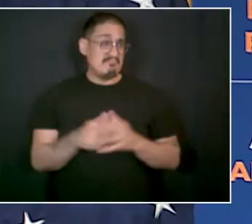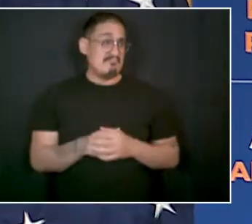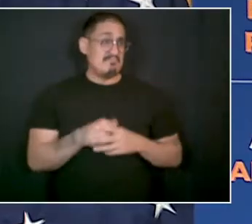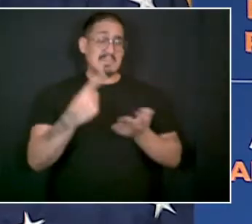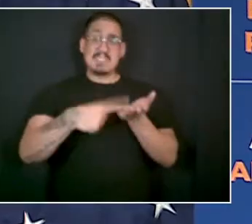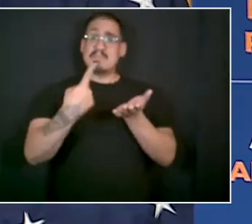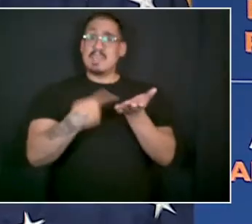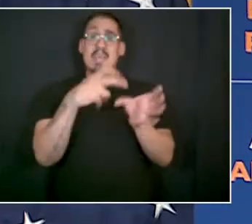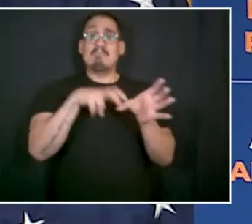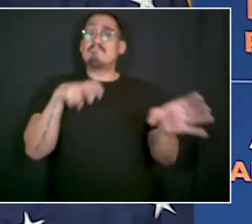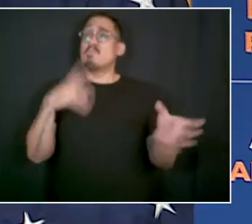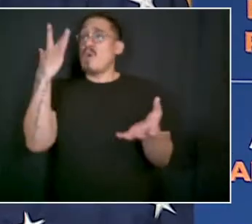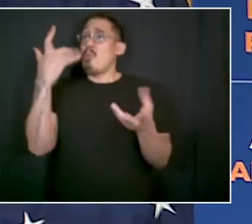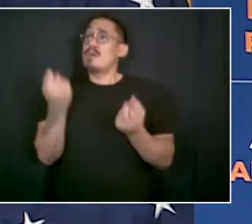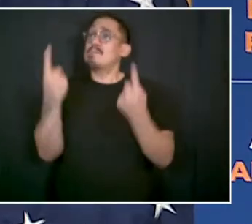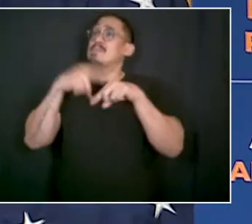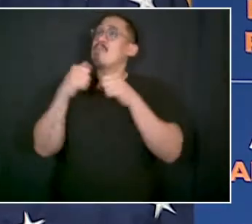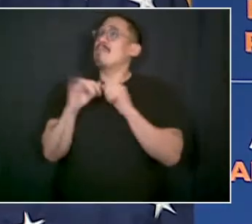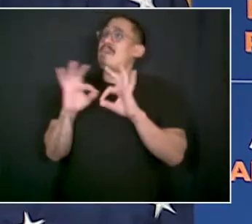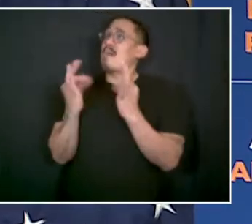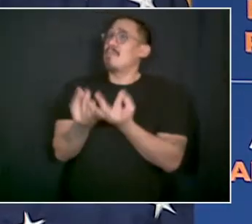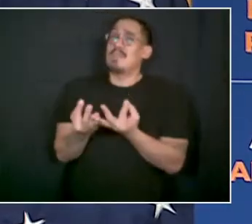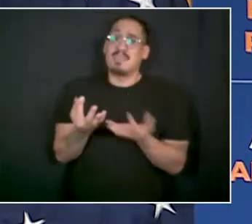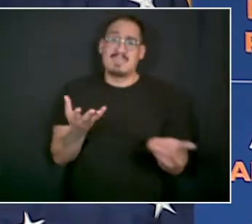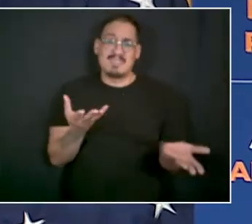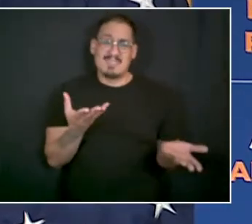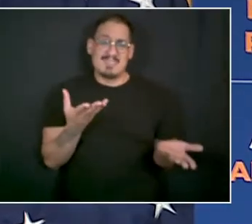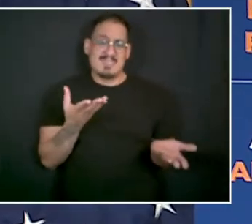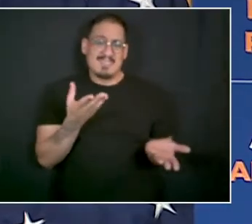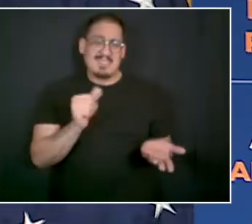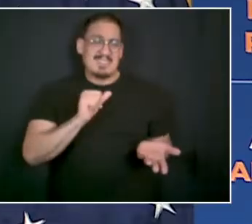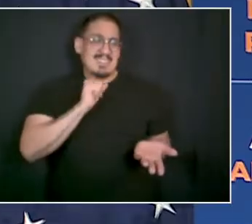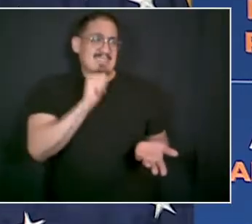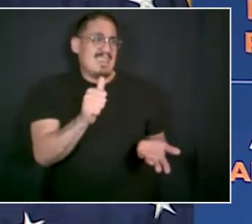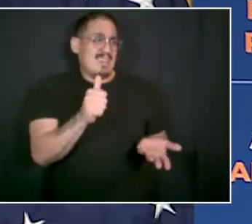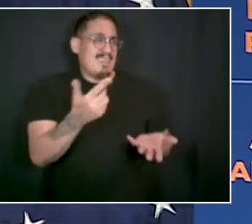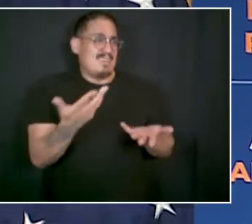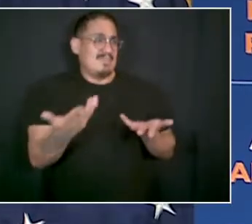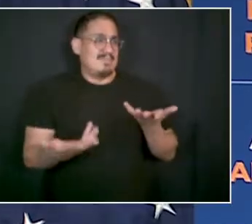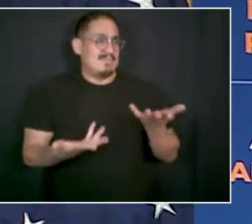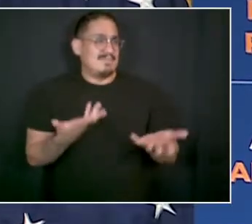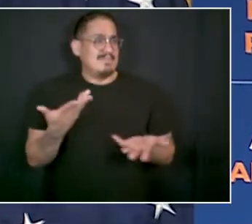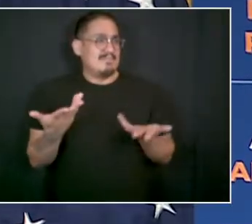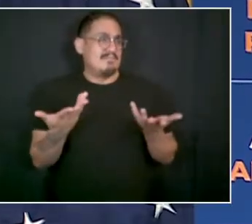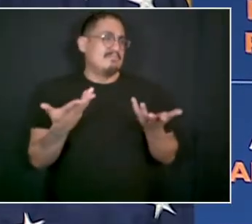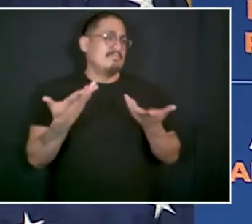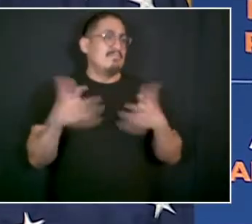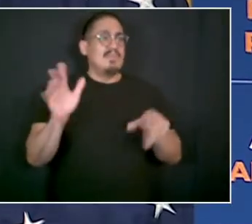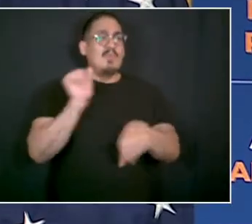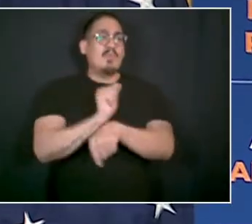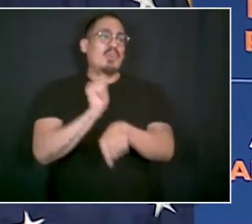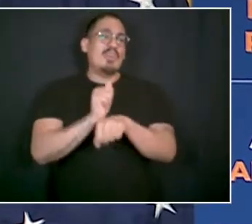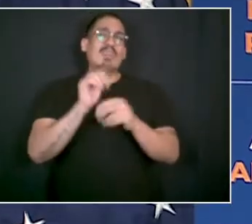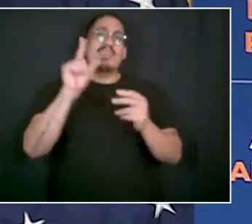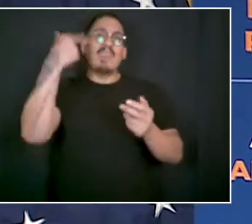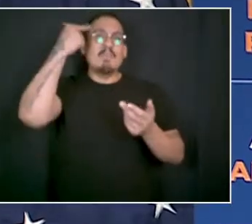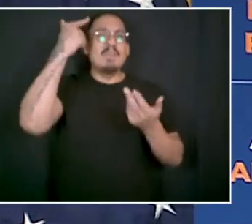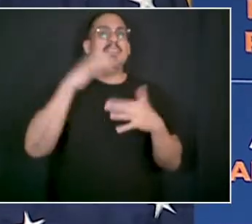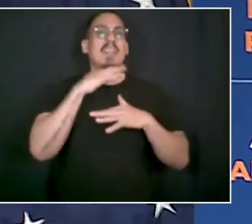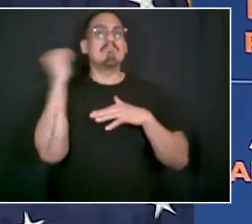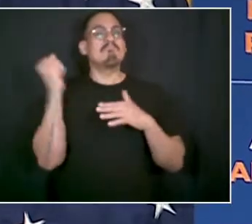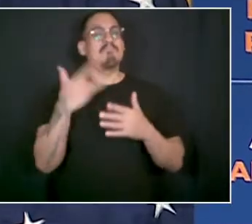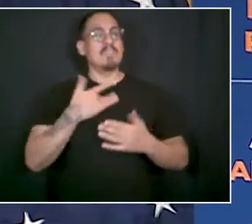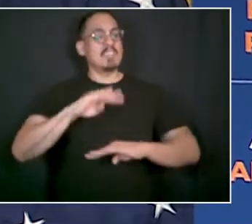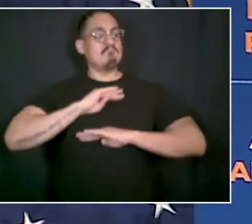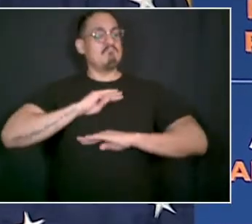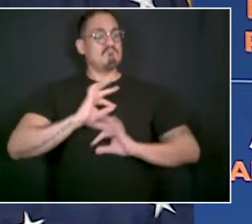now. I had enough of a city government. And it's not like they pick up the paper and you guys are writing